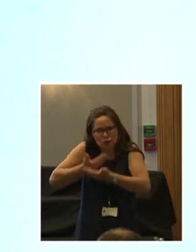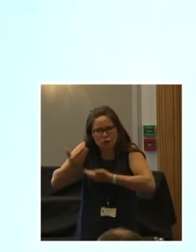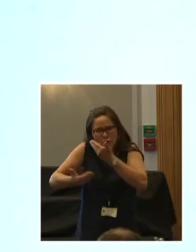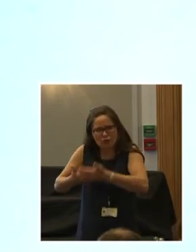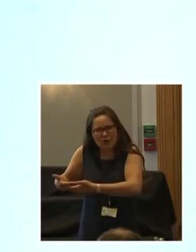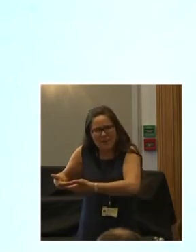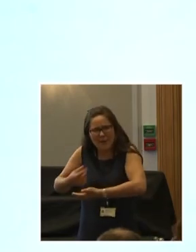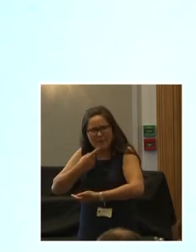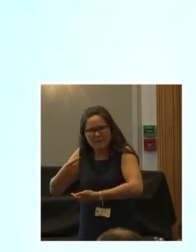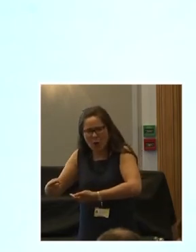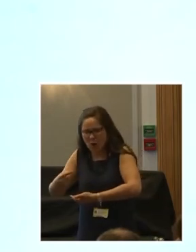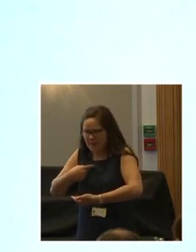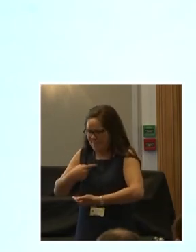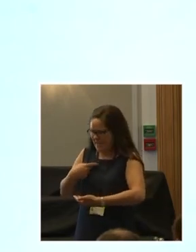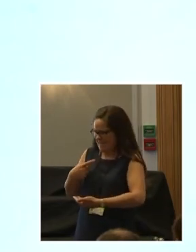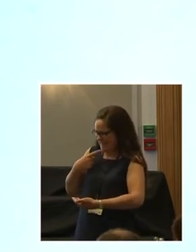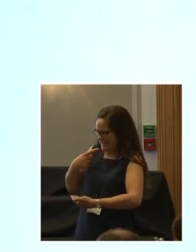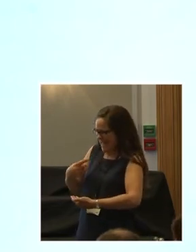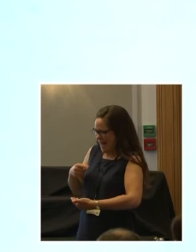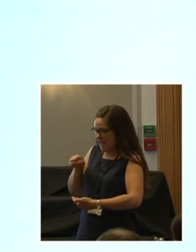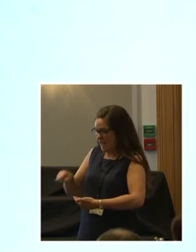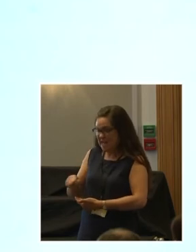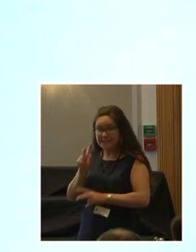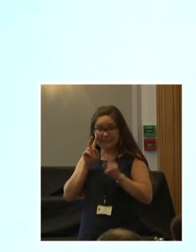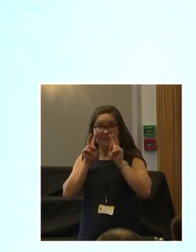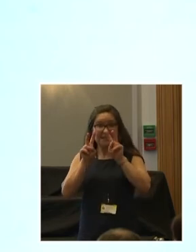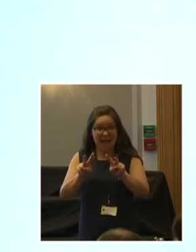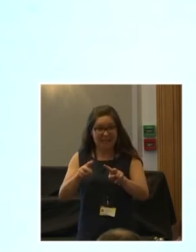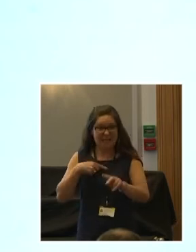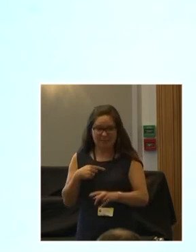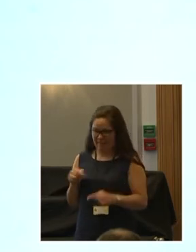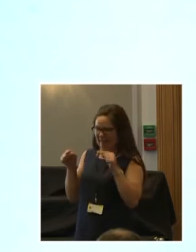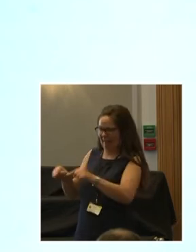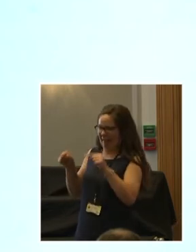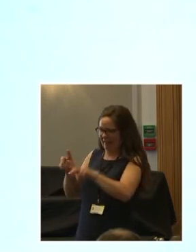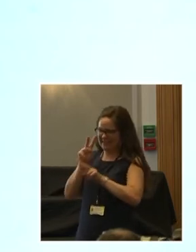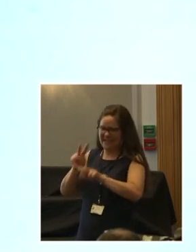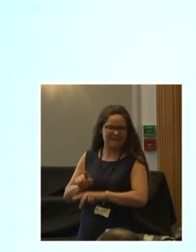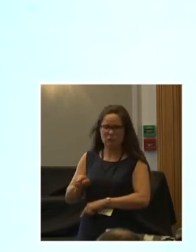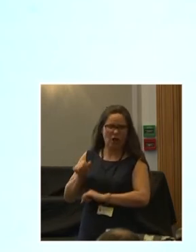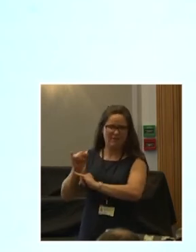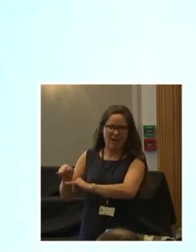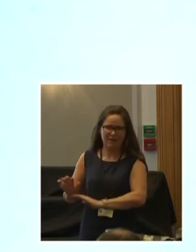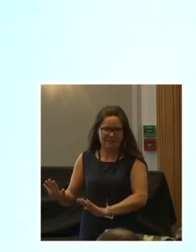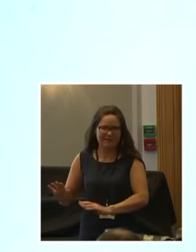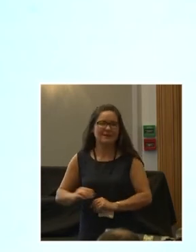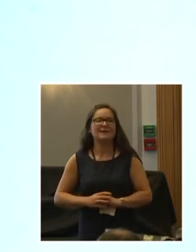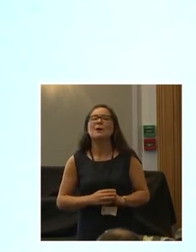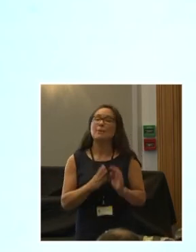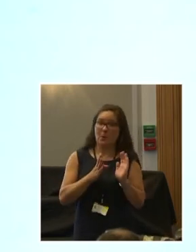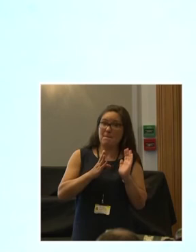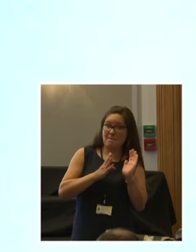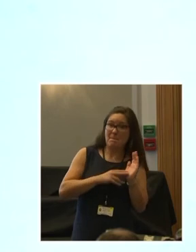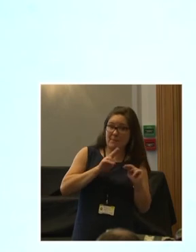boy. So he is fully sighted. I don't hold that against him. It's not his fault. But me and his mum are